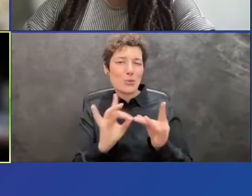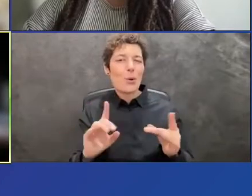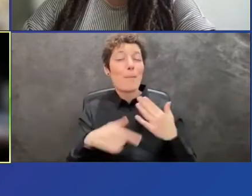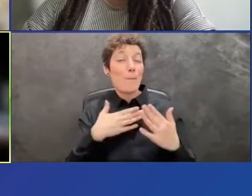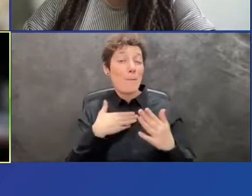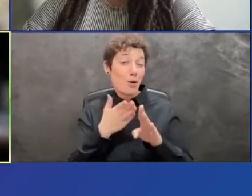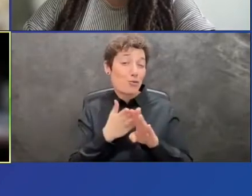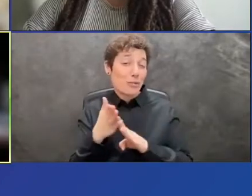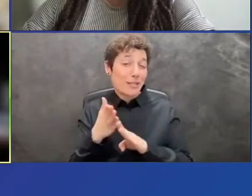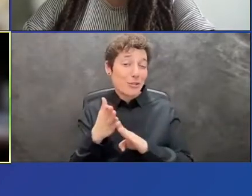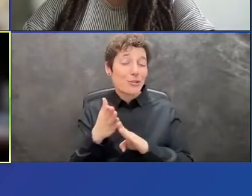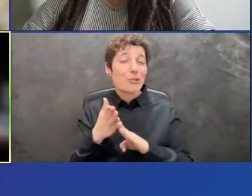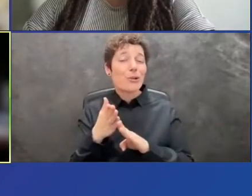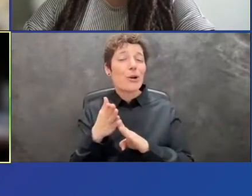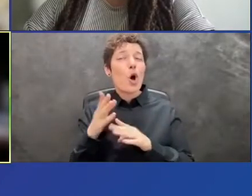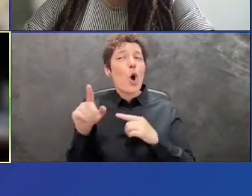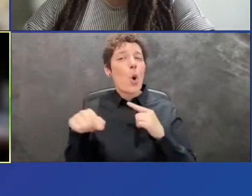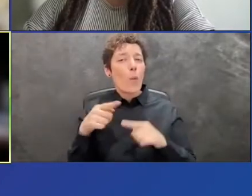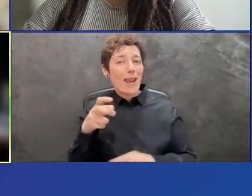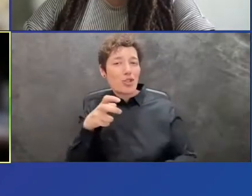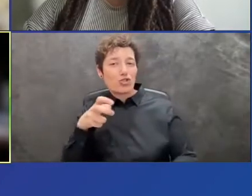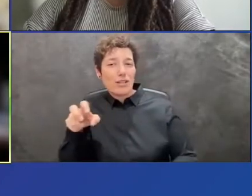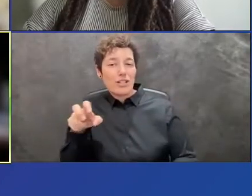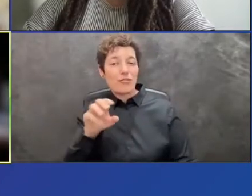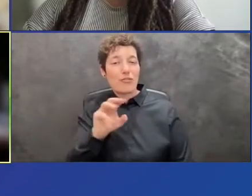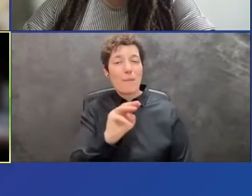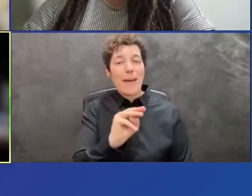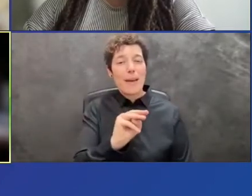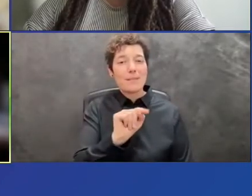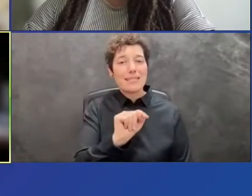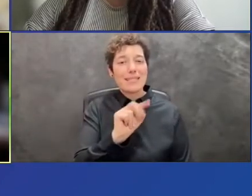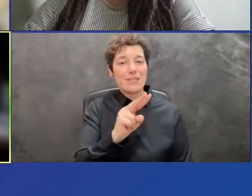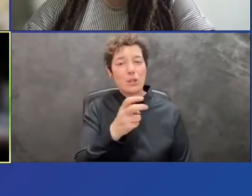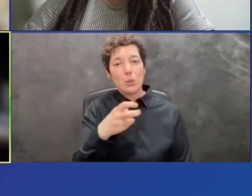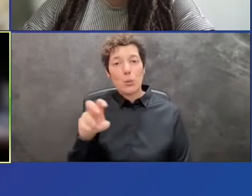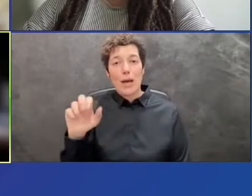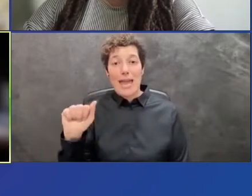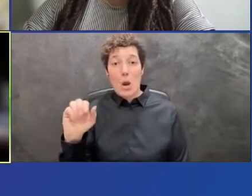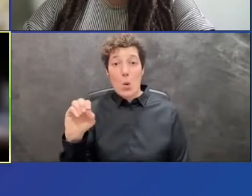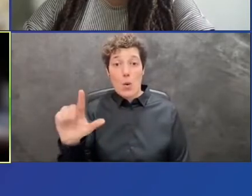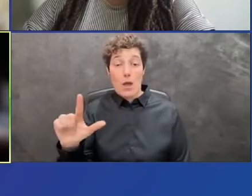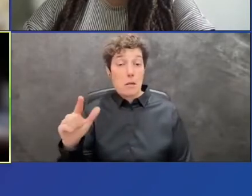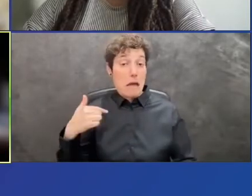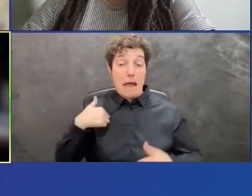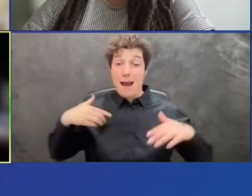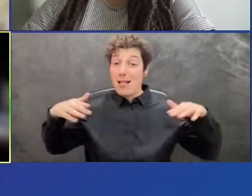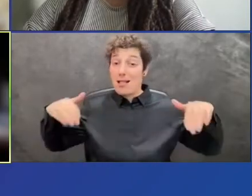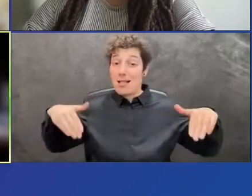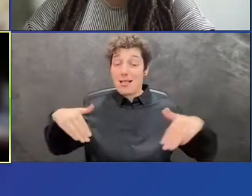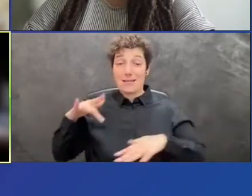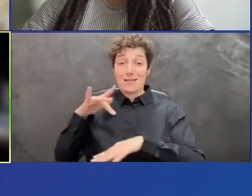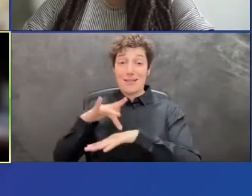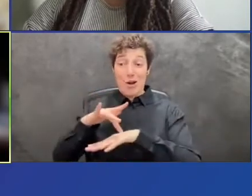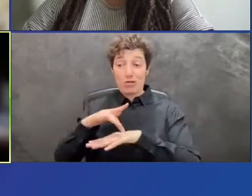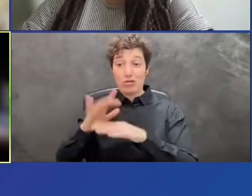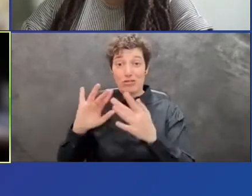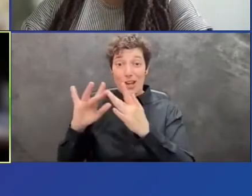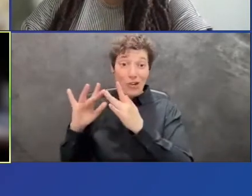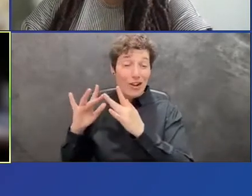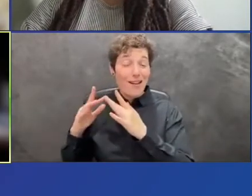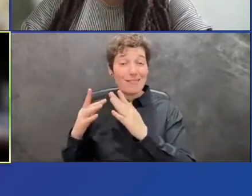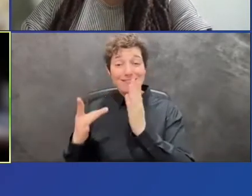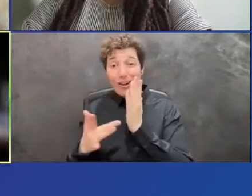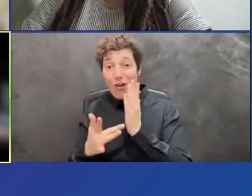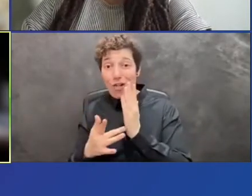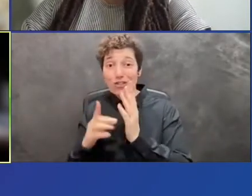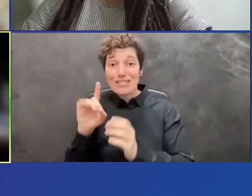when I made the transition from MTV Networks to AOL, I had never worked in digital media. And I